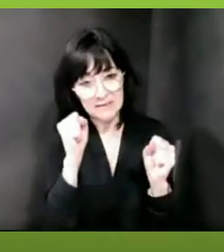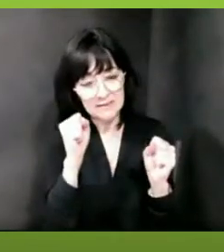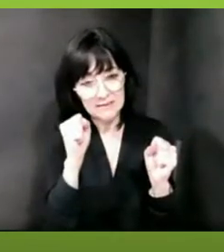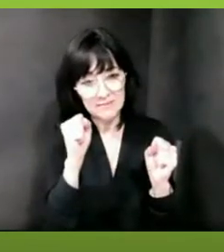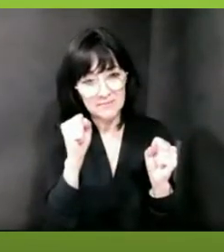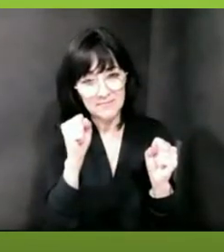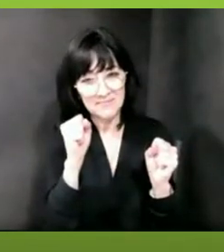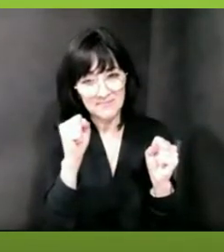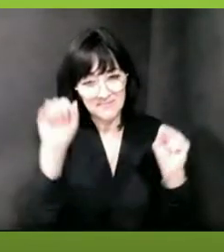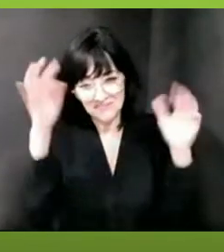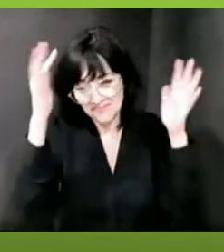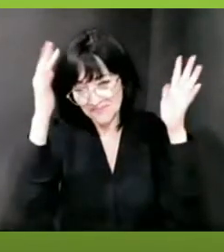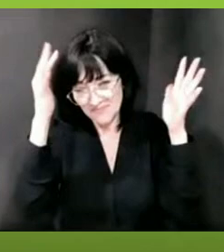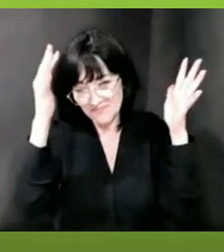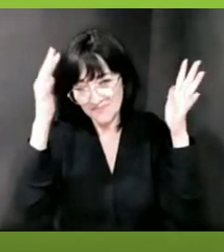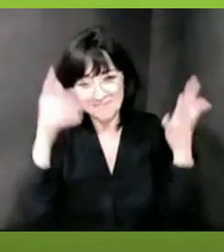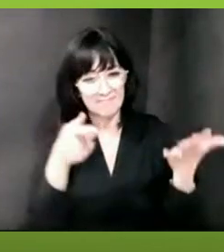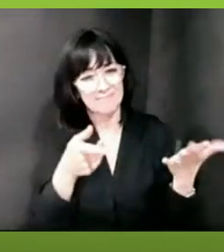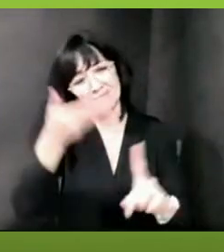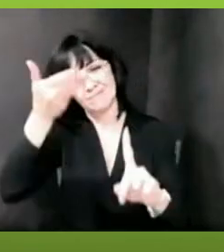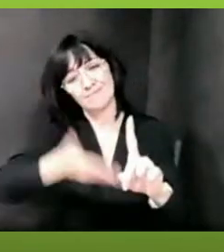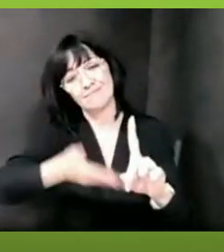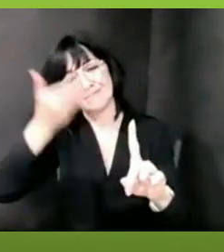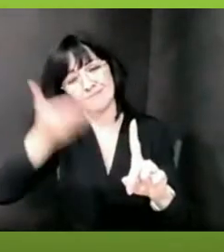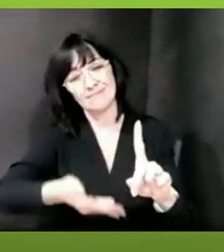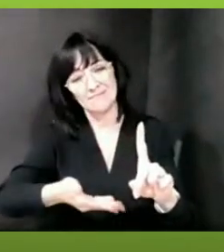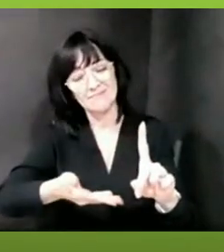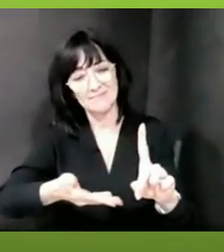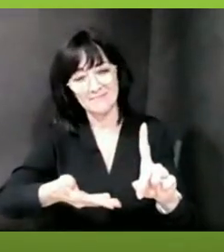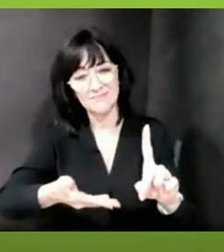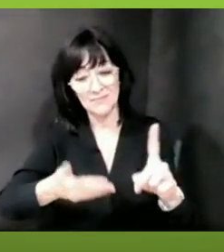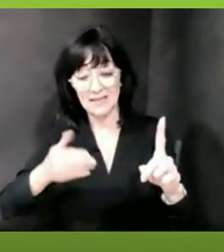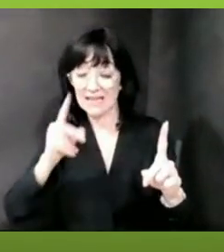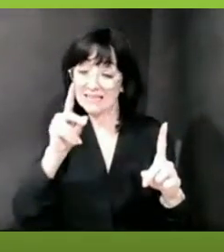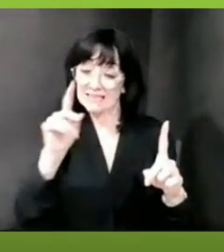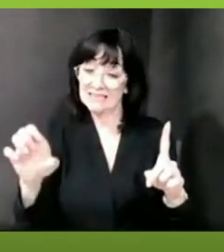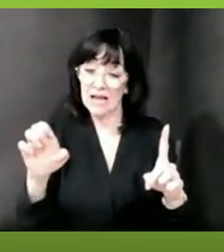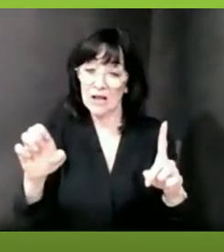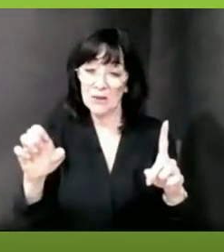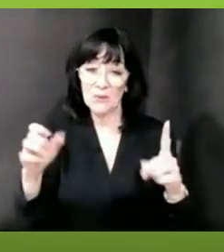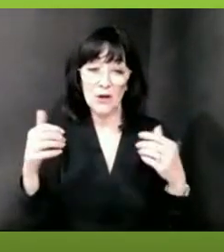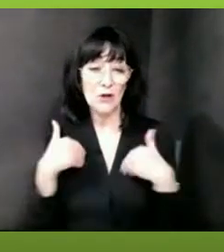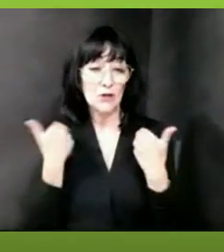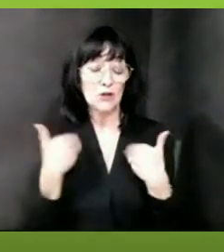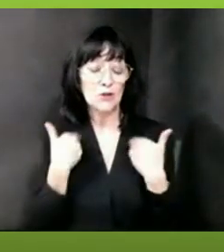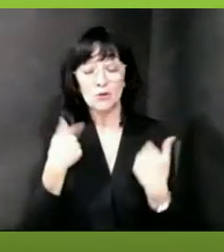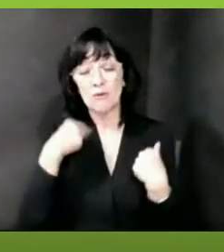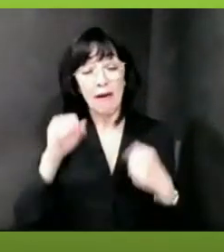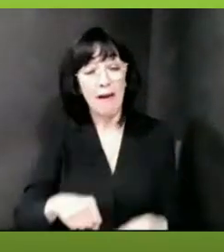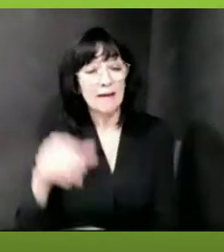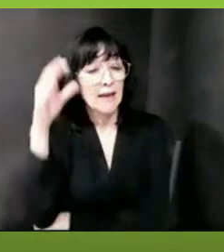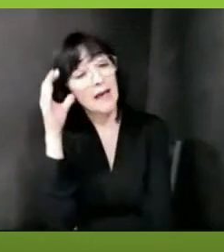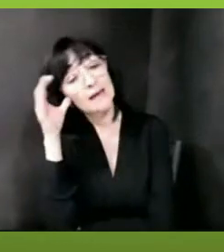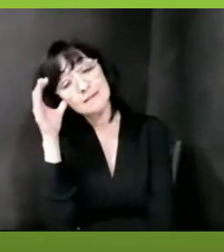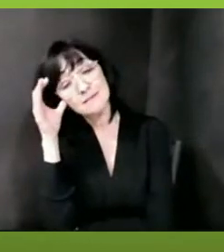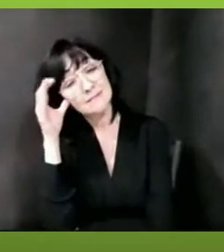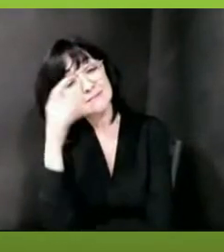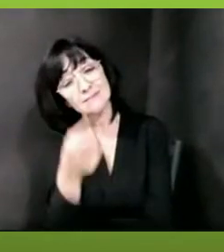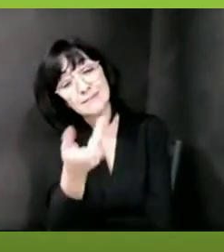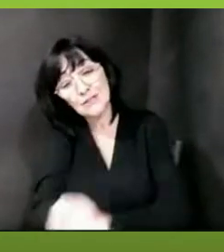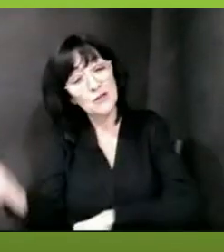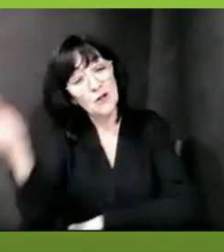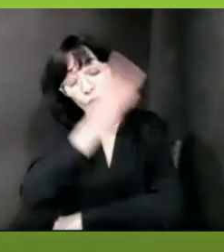You're just like the poster child of Delaware youth right now, because I could listen to you talk all day. Like, I was like, all right, she can just have my spot